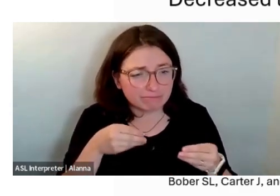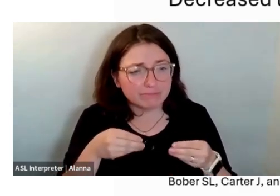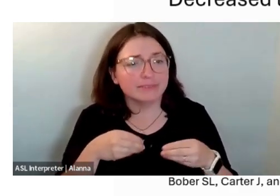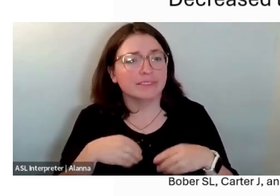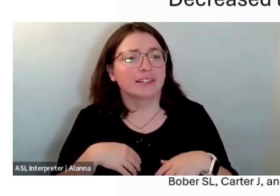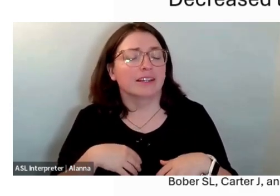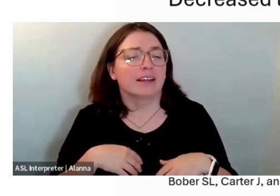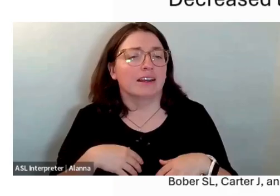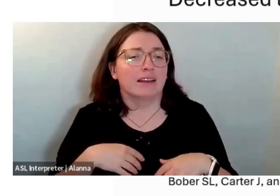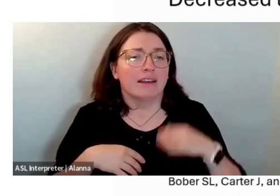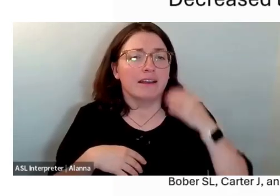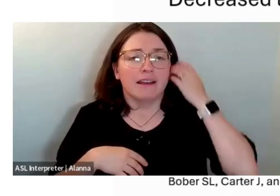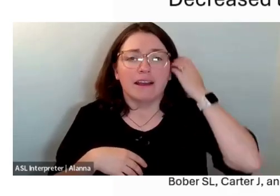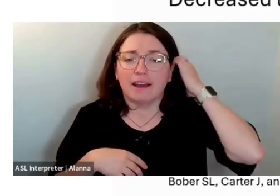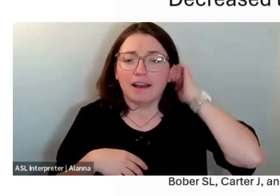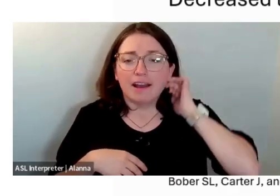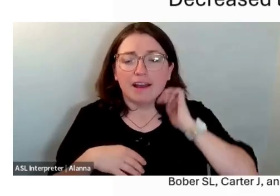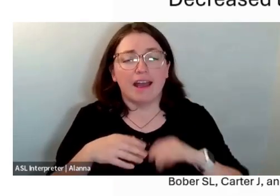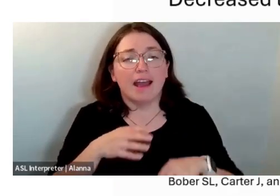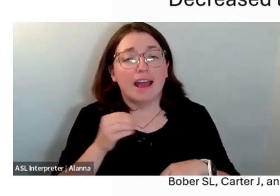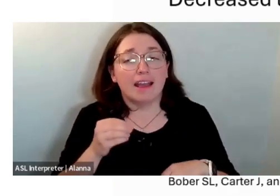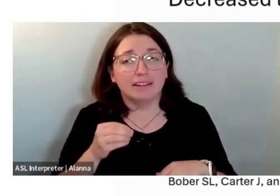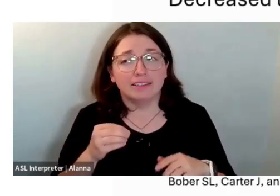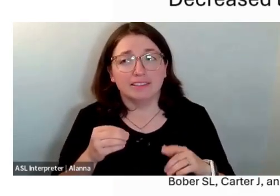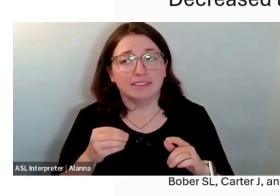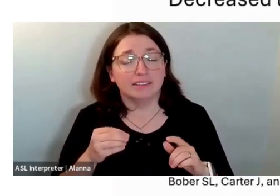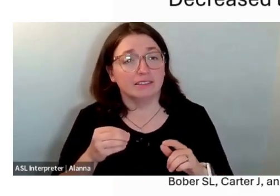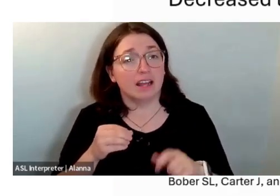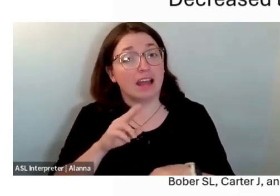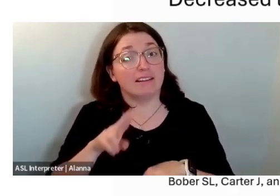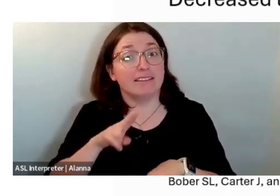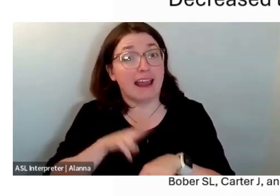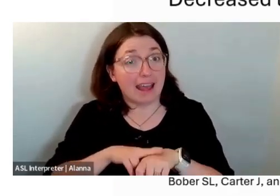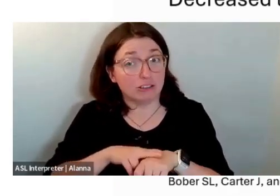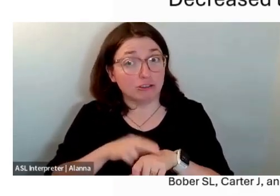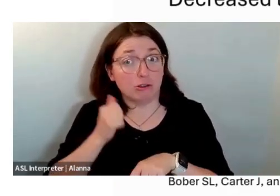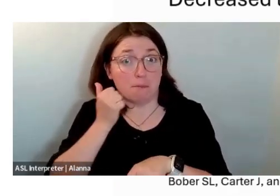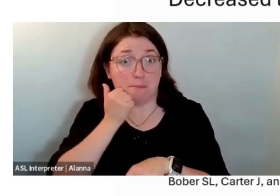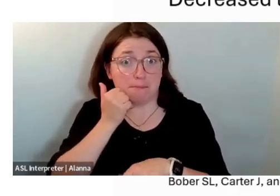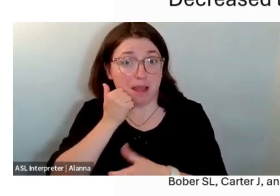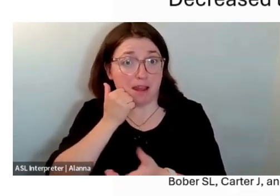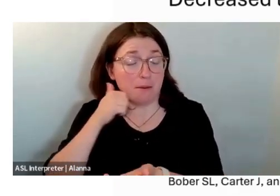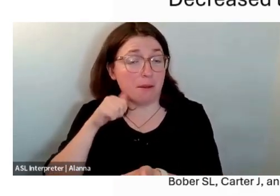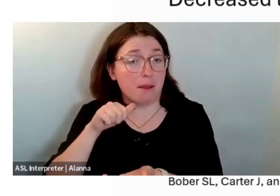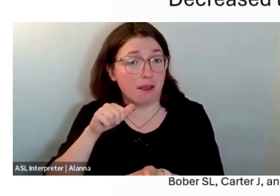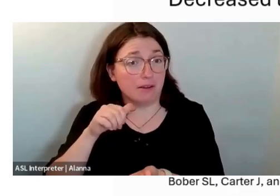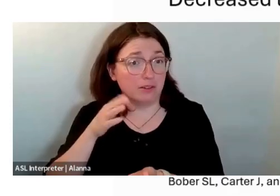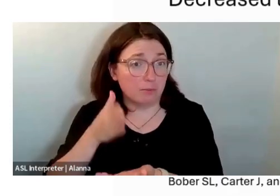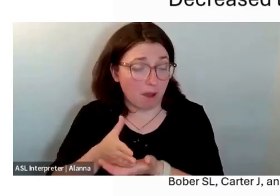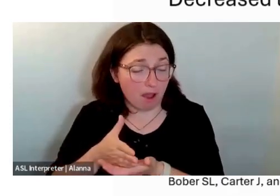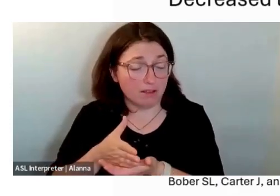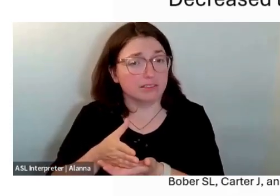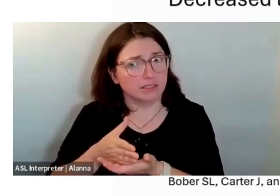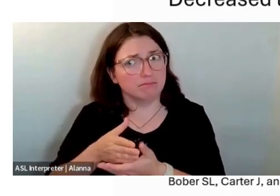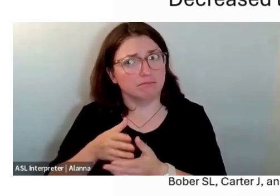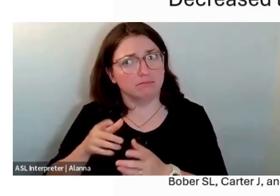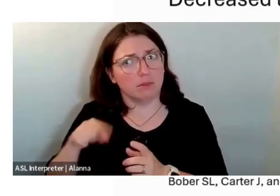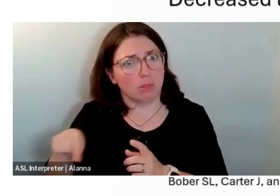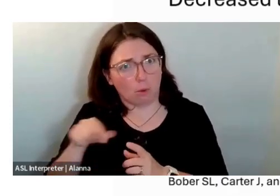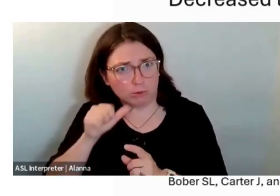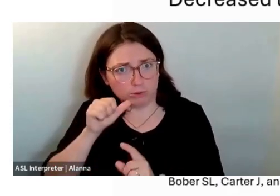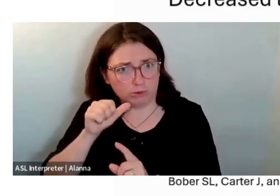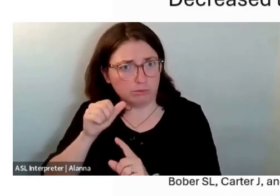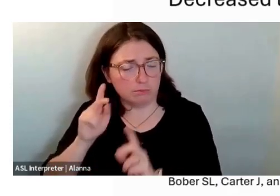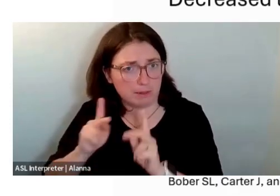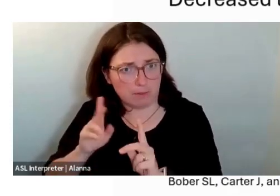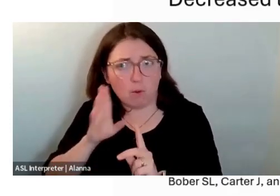typical natural menopause will experience symptoms like these. But we also see them in